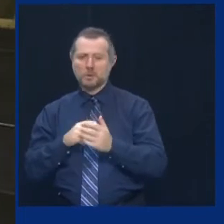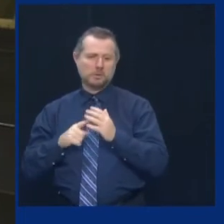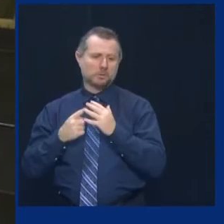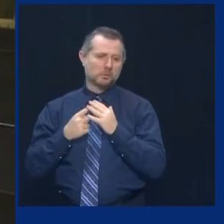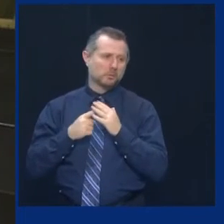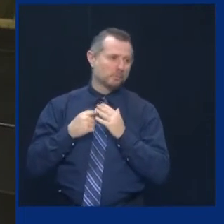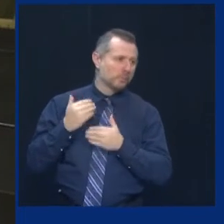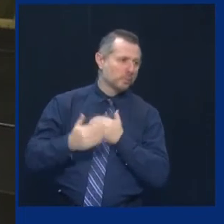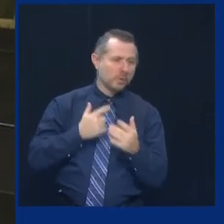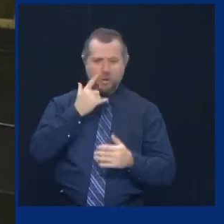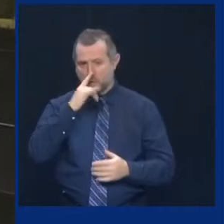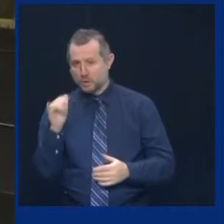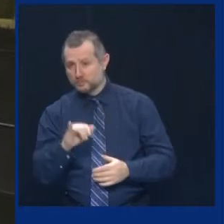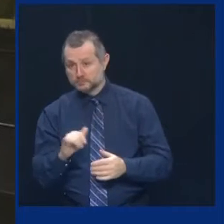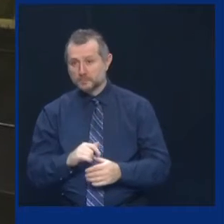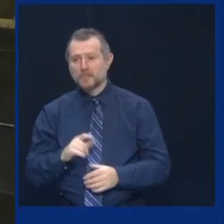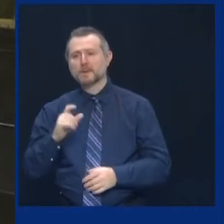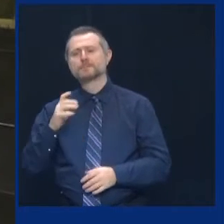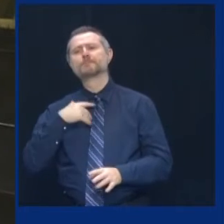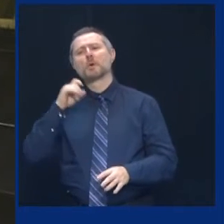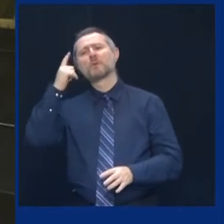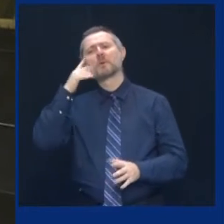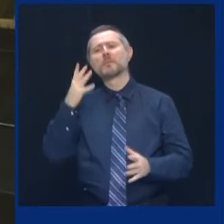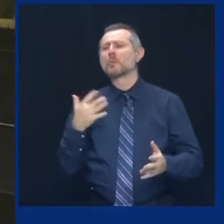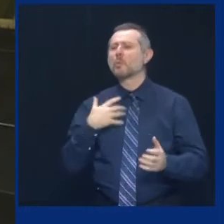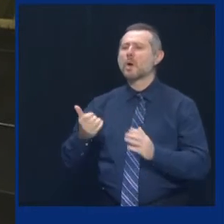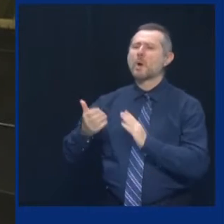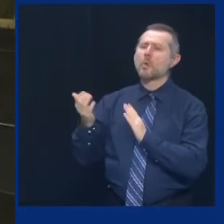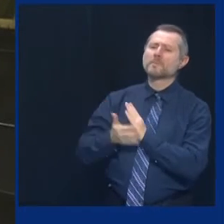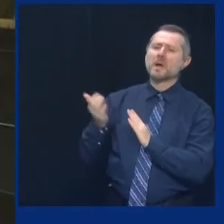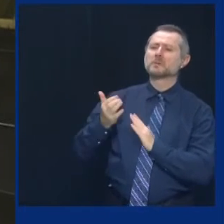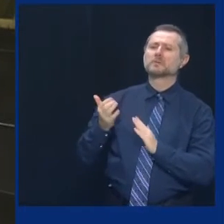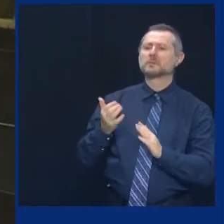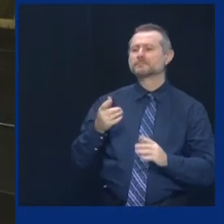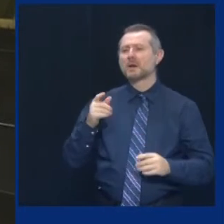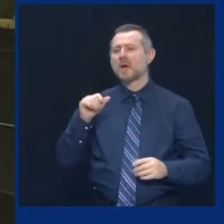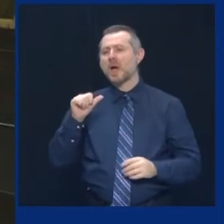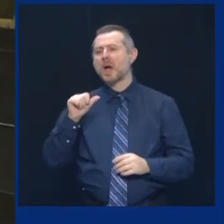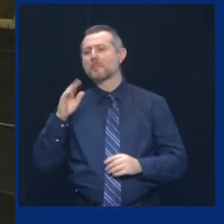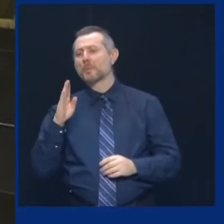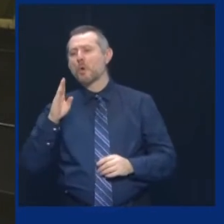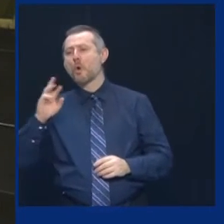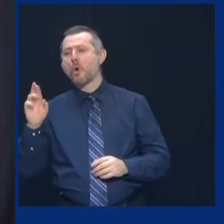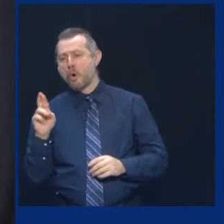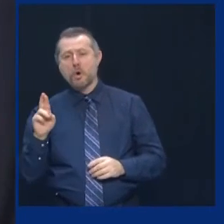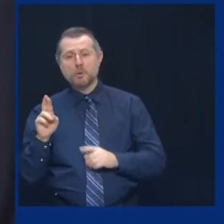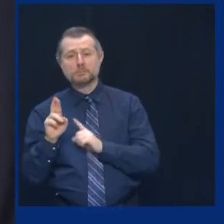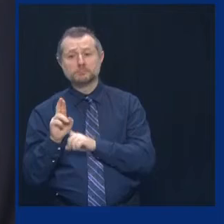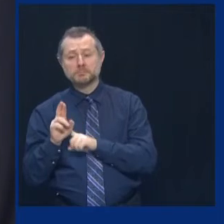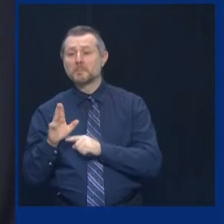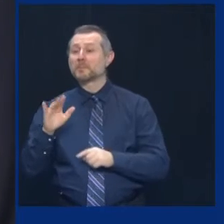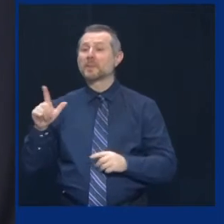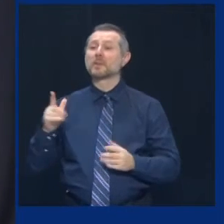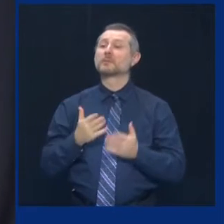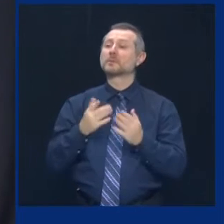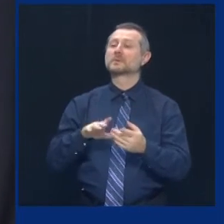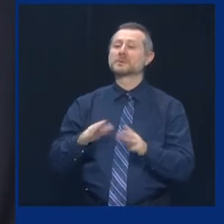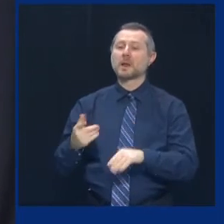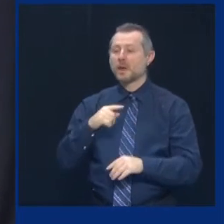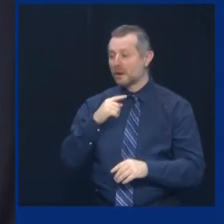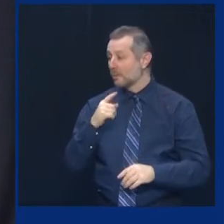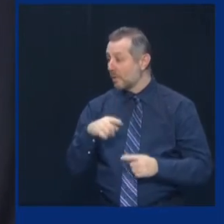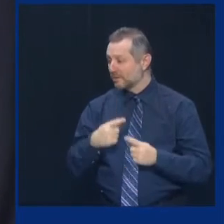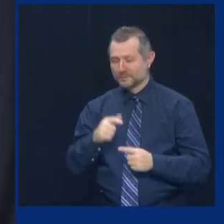the automatic AVR bill, the deadline is tomorrow or the next day, I